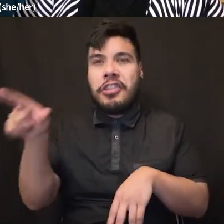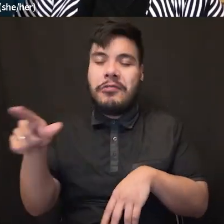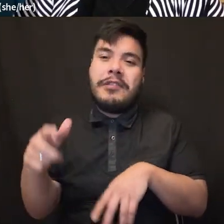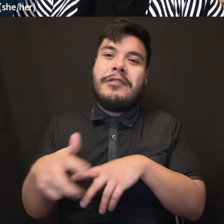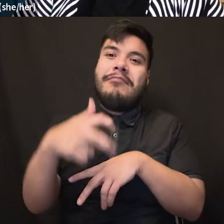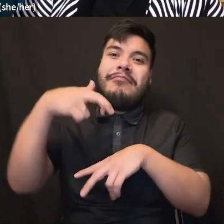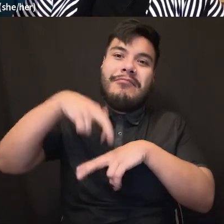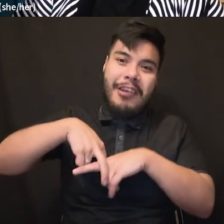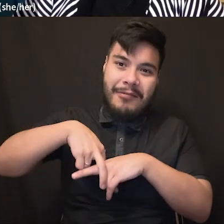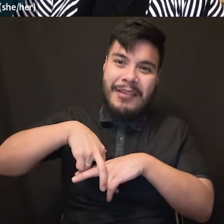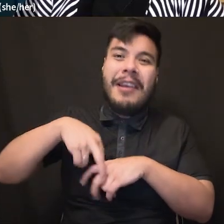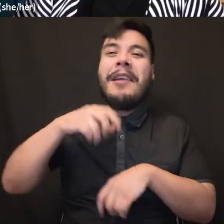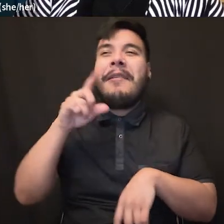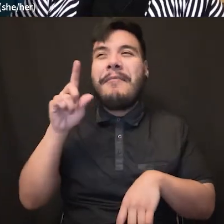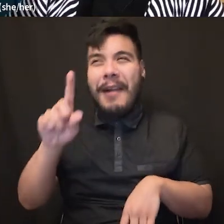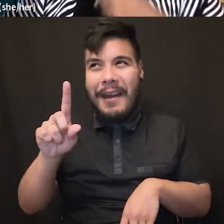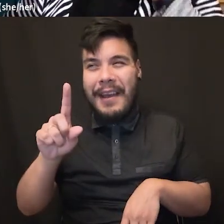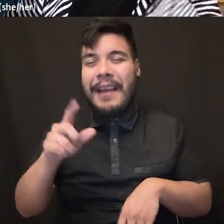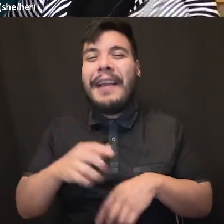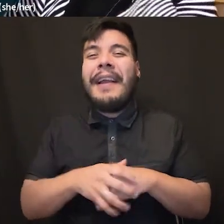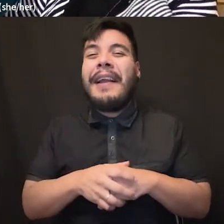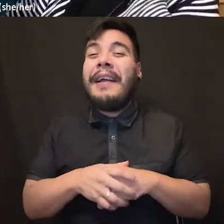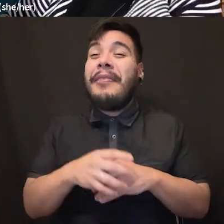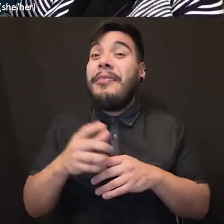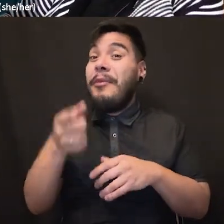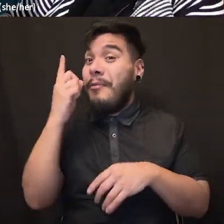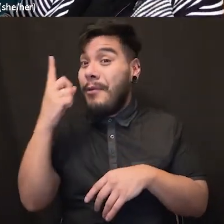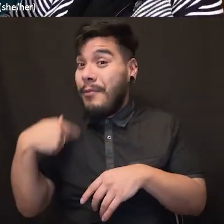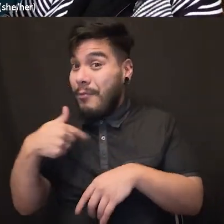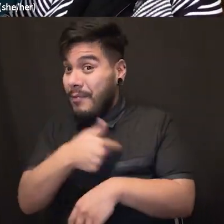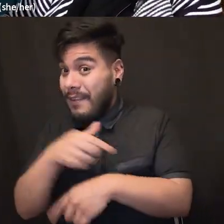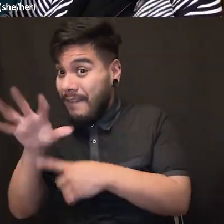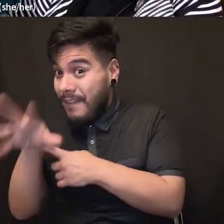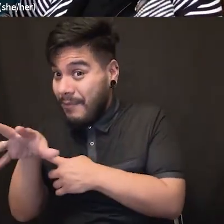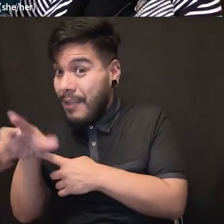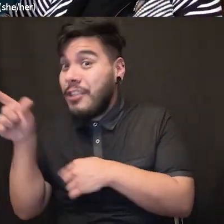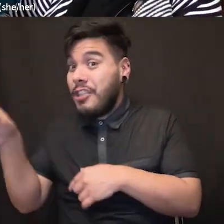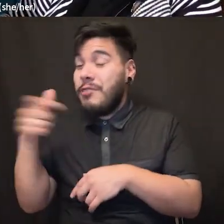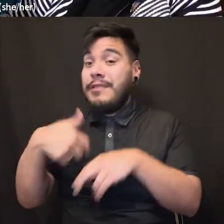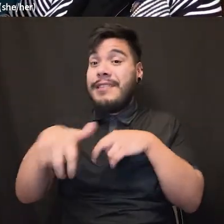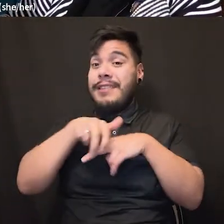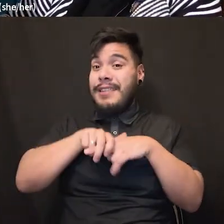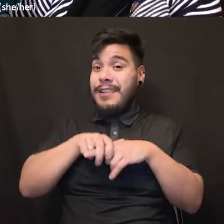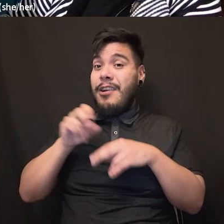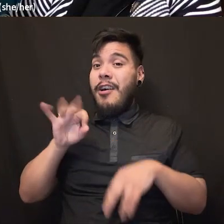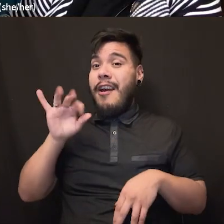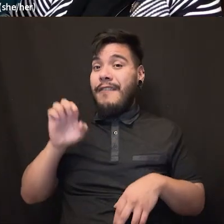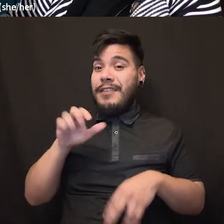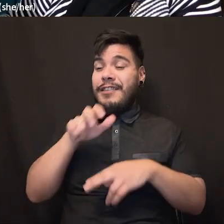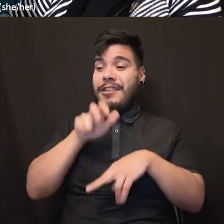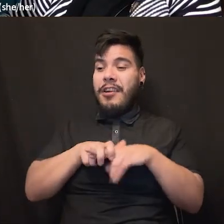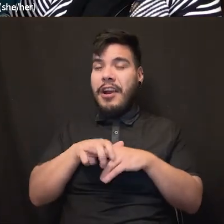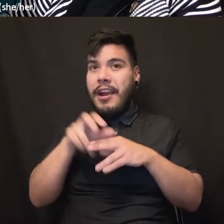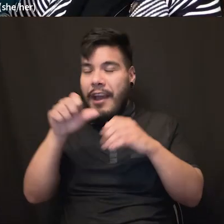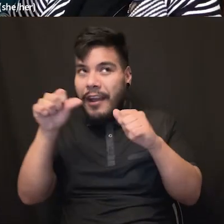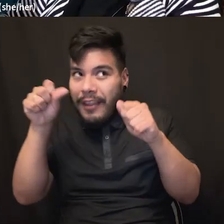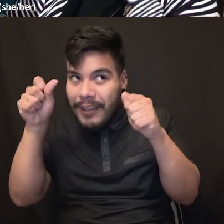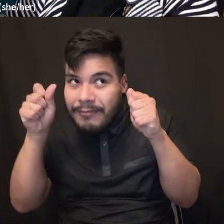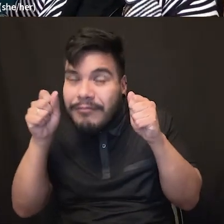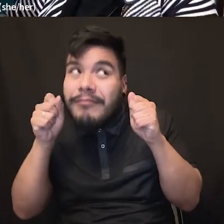Okay, I'm just going to paint this picture. The one that we shot was she was sitting in the office chair and I poked my head up from under the